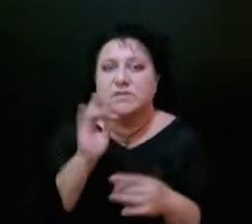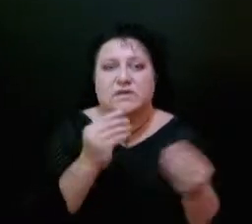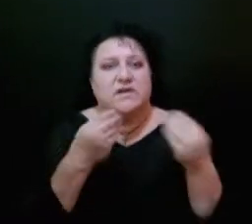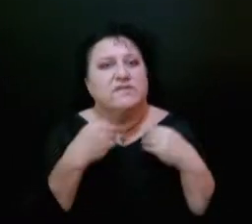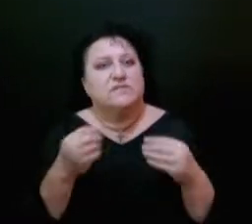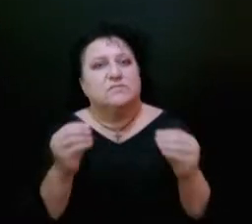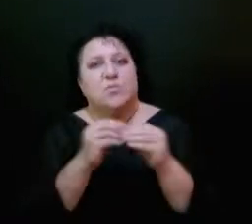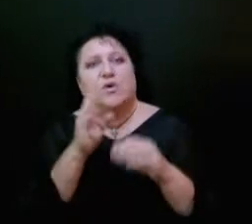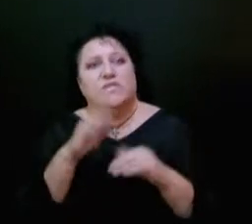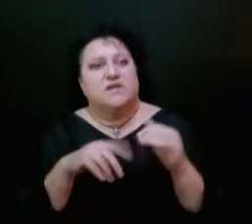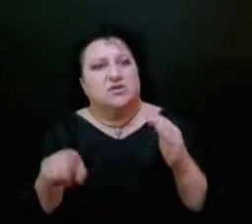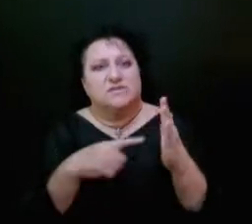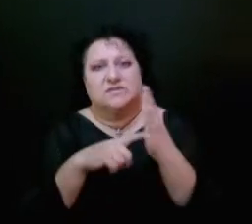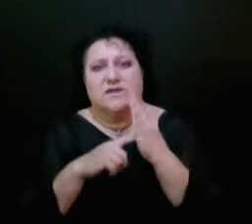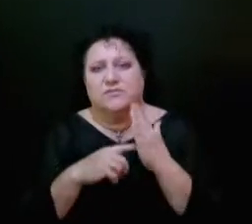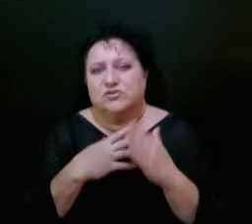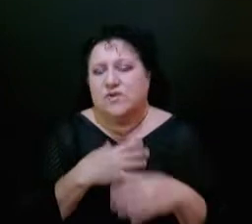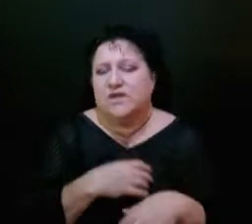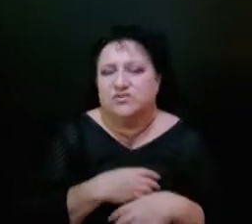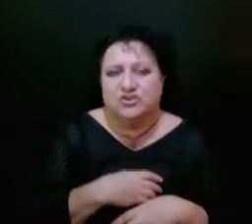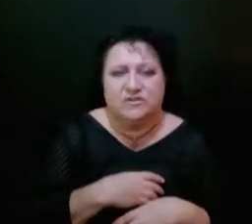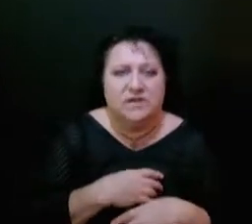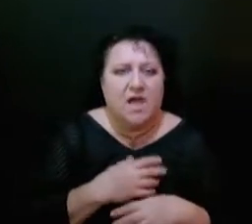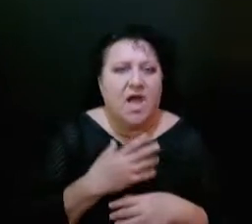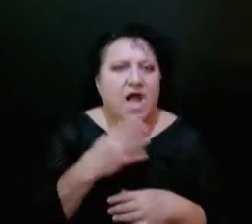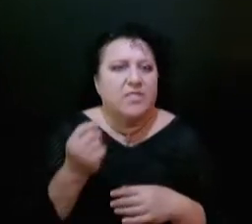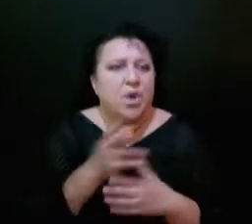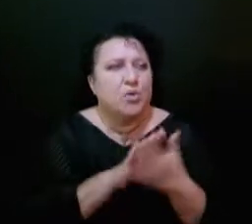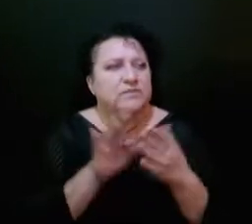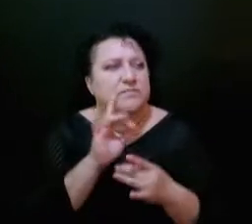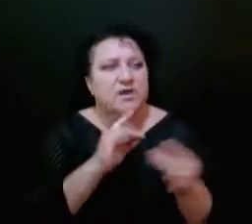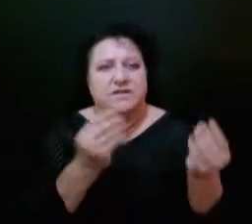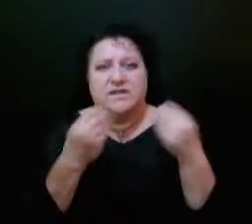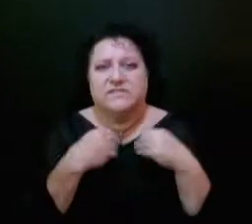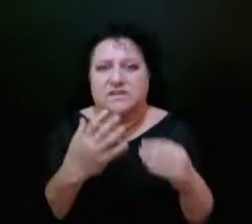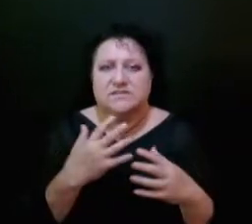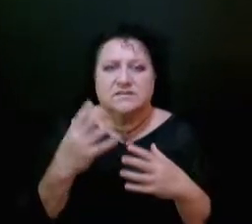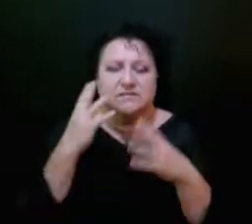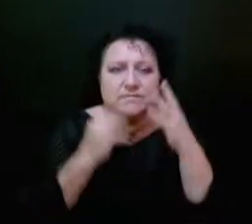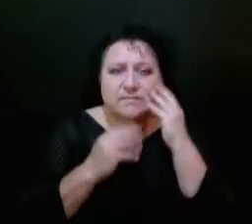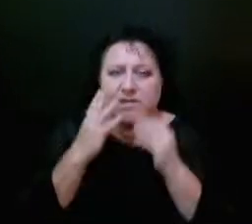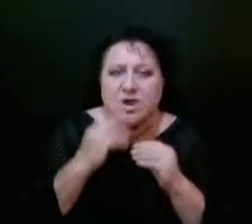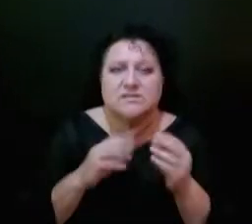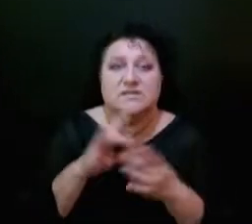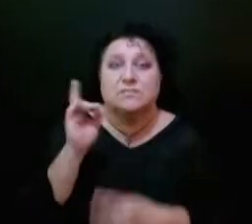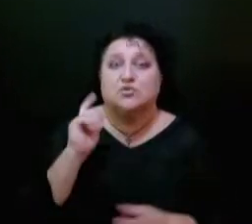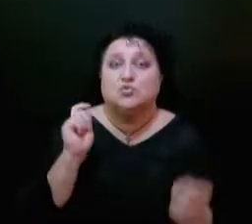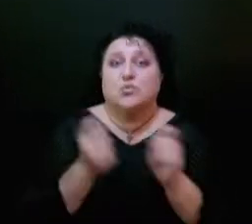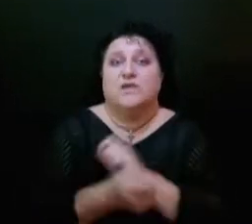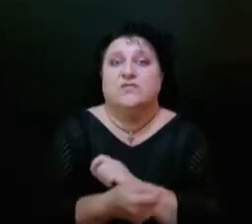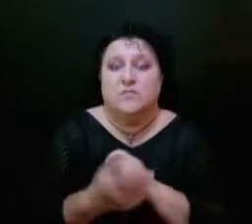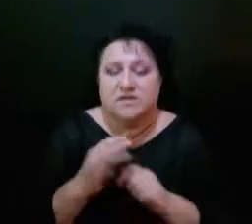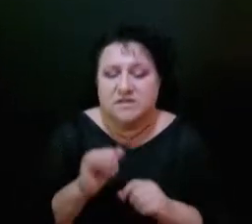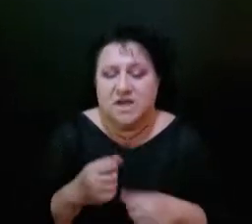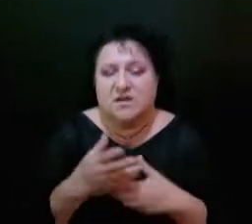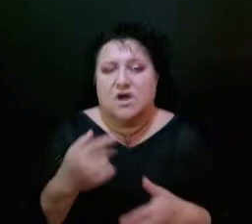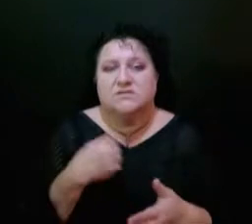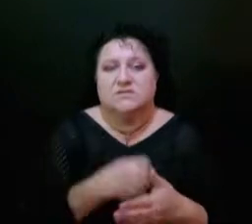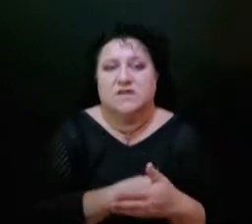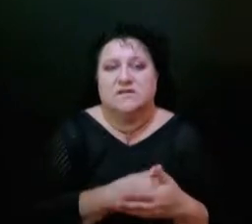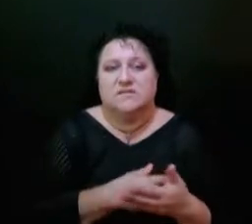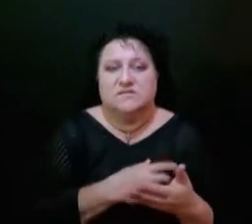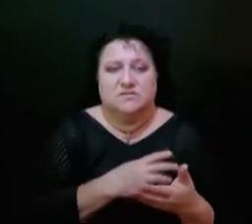just a demonstration, and the Holy Spirit gives us an experience, a spiritual transformation. And that brings us to Ephesians